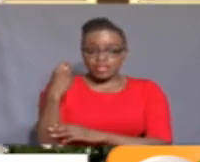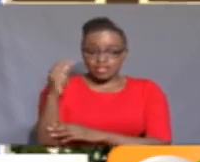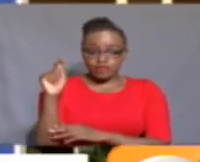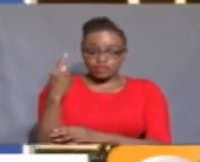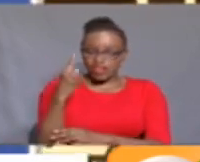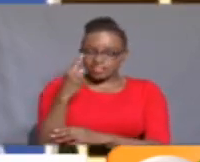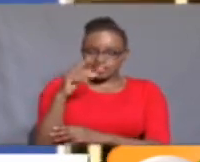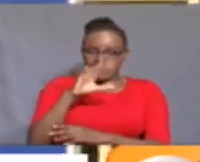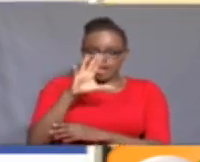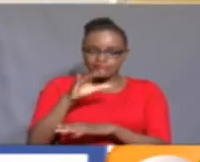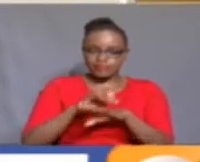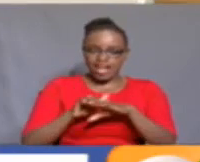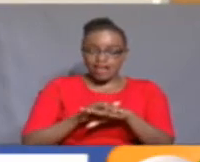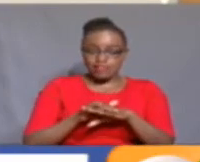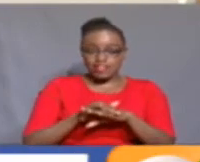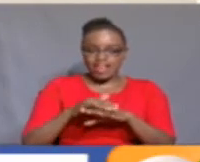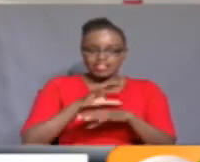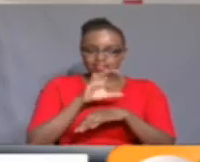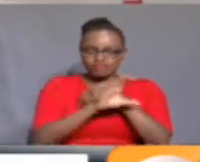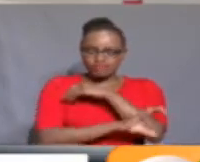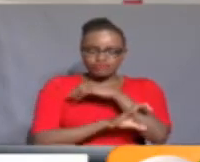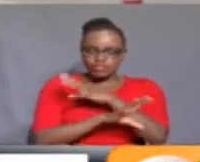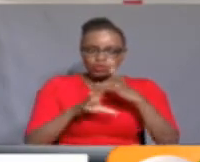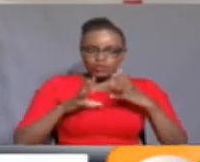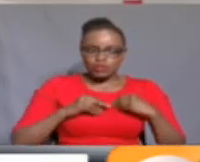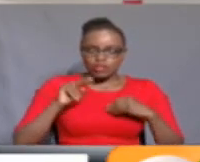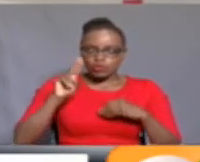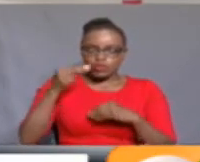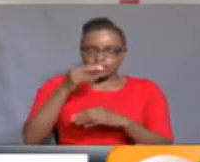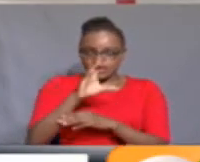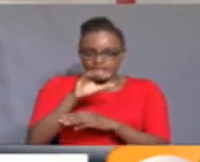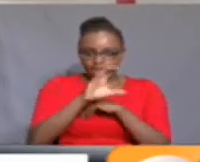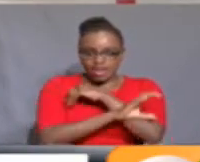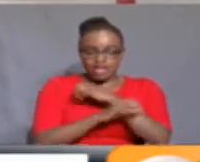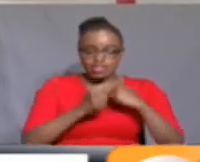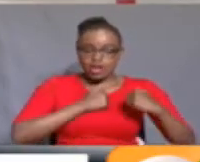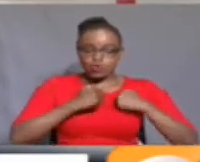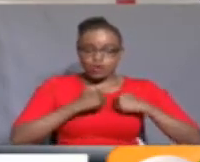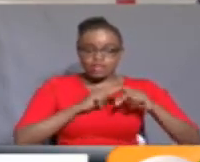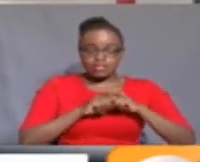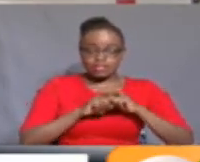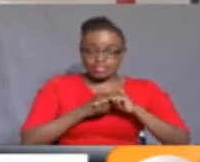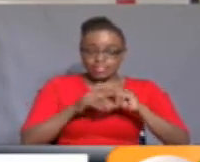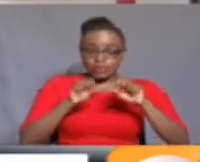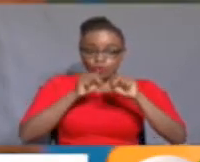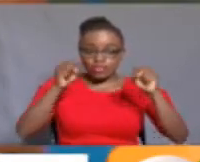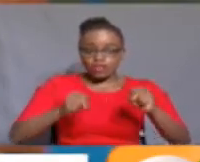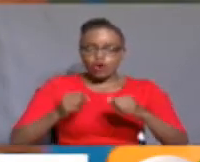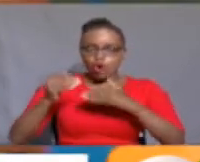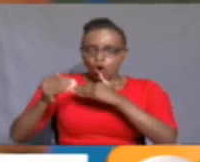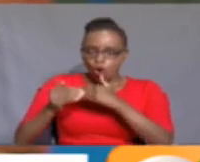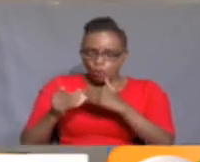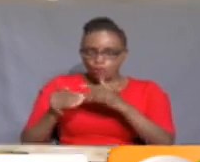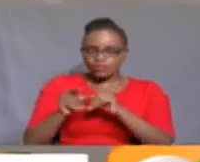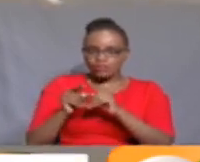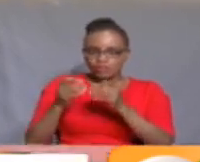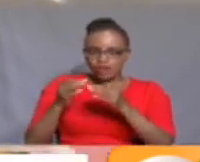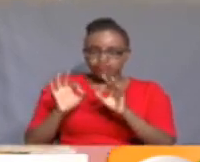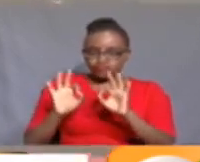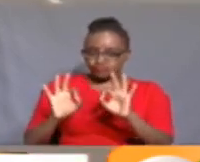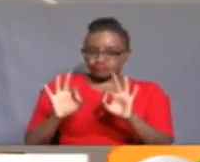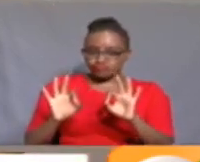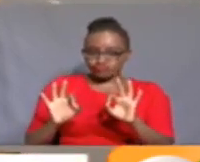African country to attempt to adopt the UHC model. Rwanda set the pace with a system that is almost flawless from the